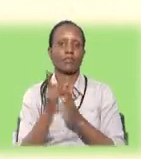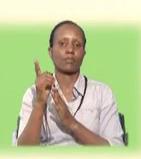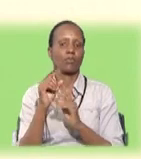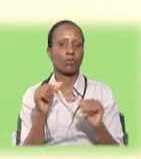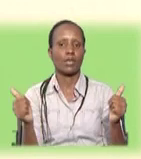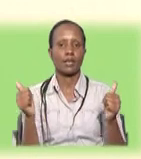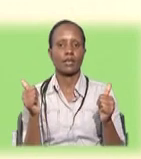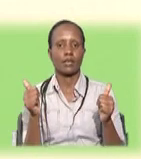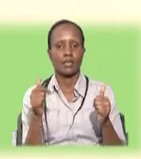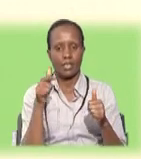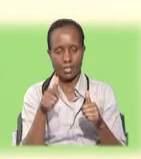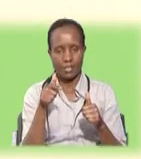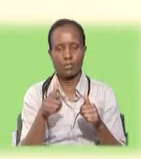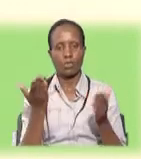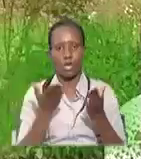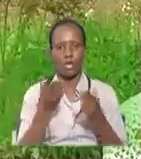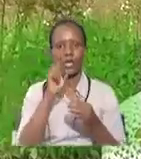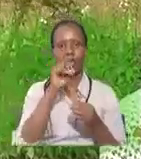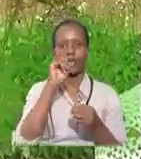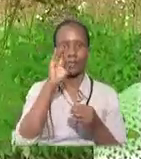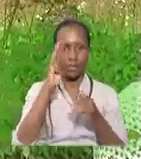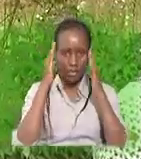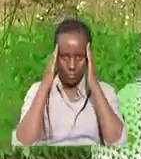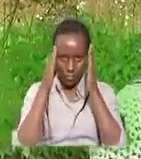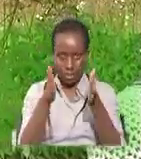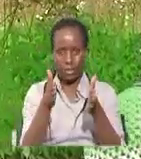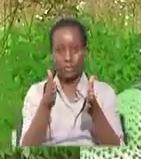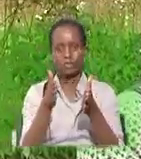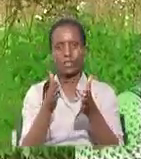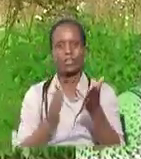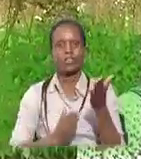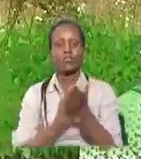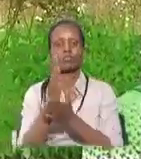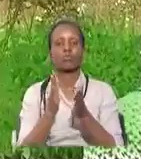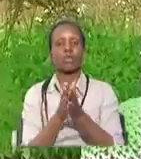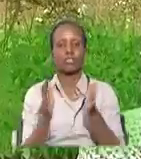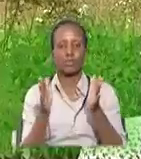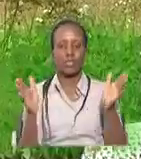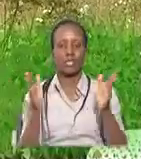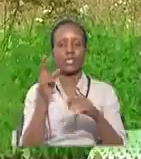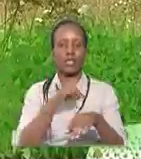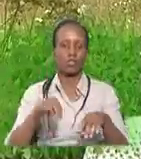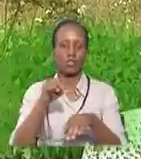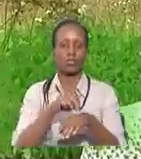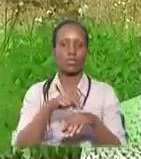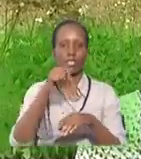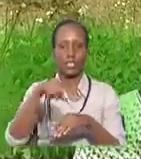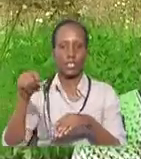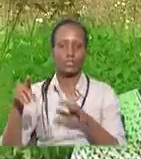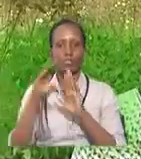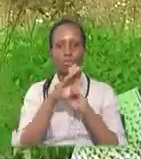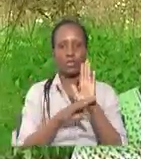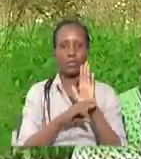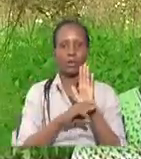is partly where we are now focusing. Through the expanded National Irrigation Program, the board